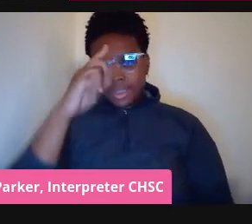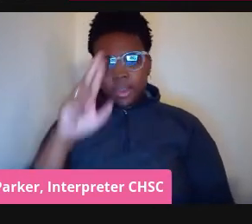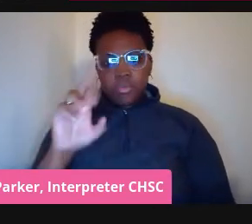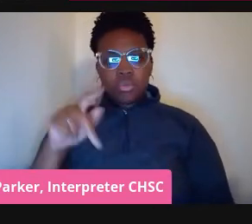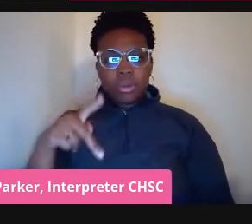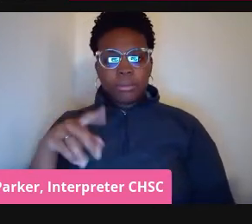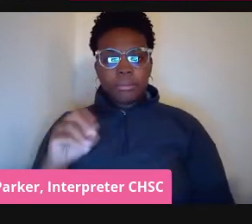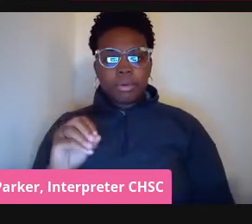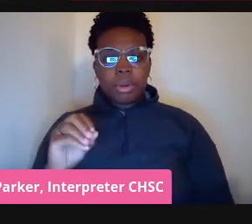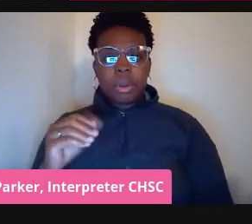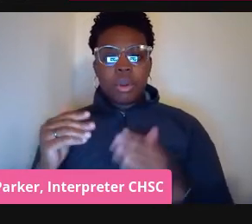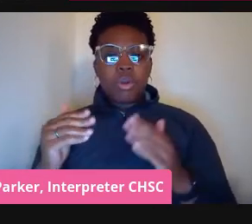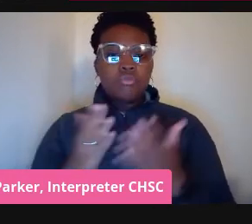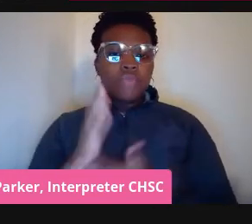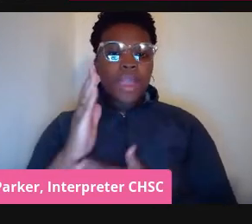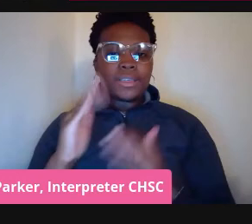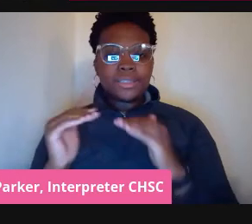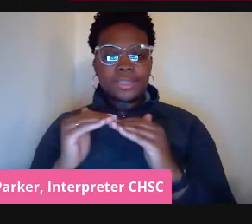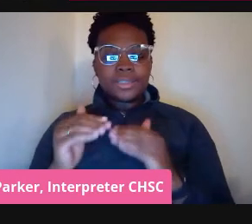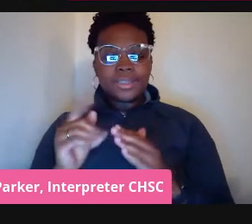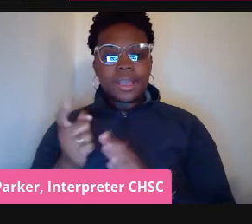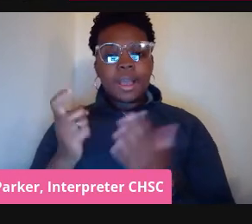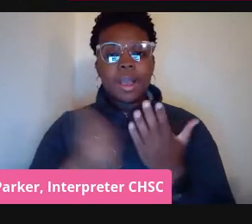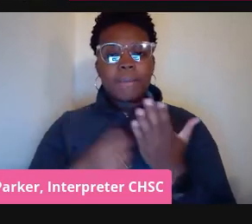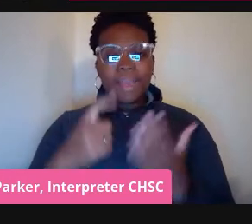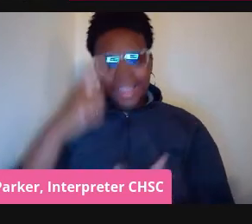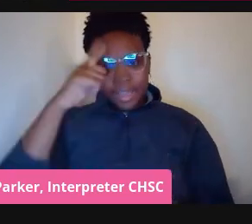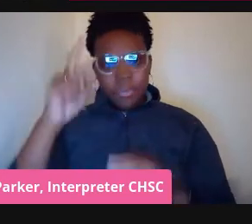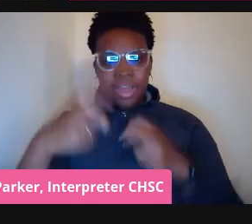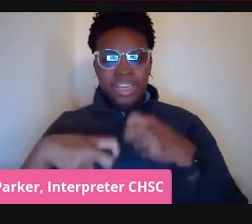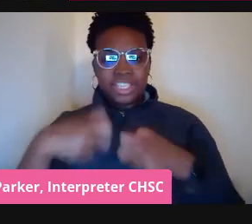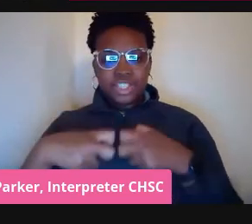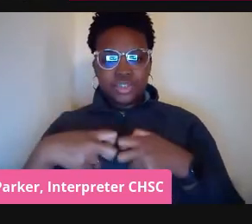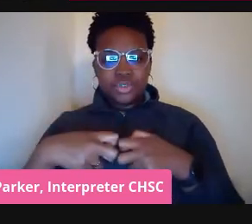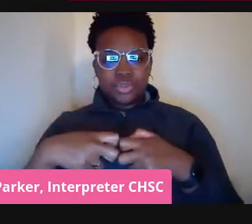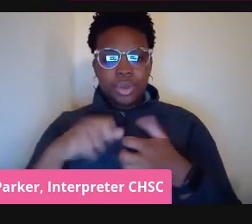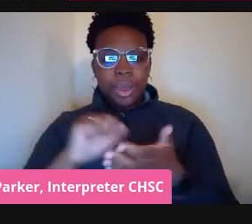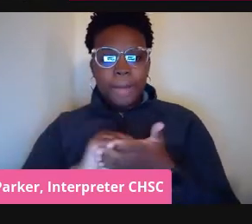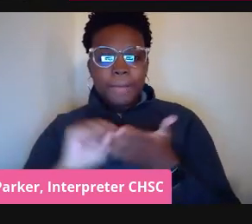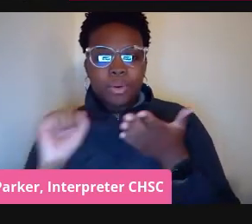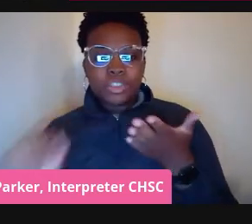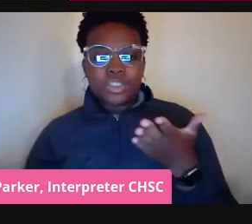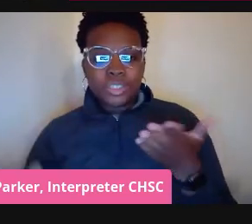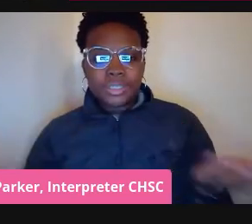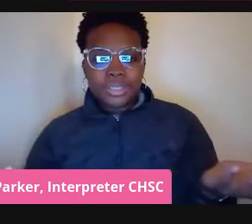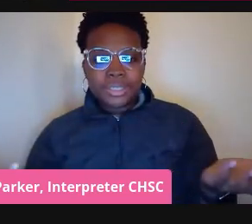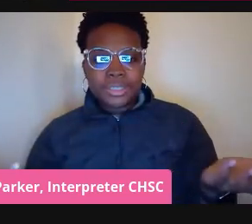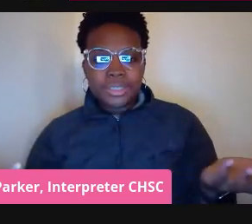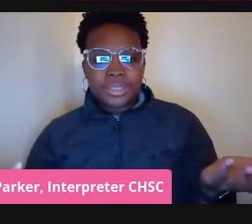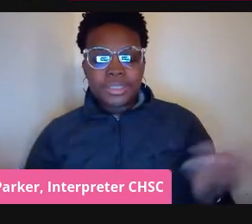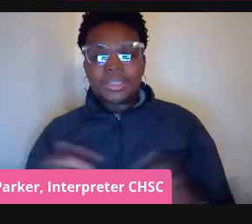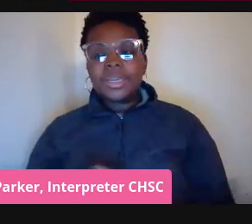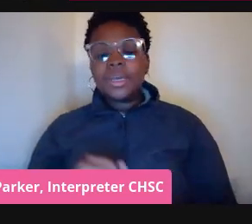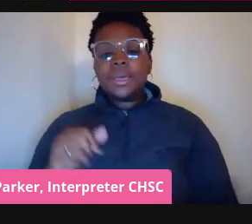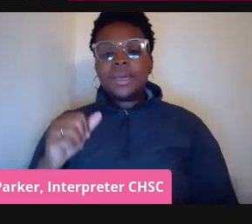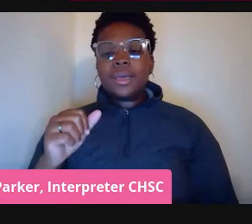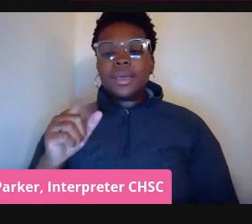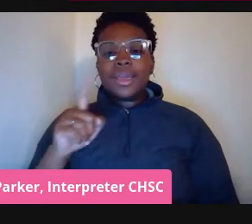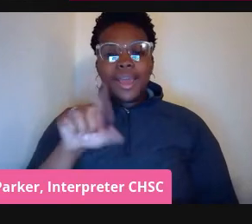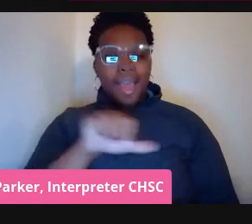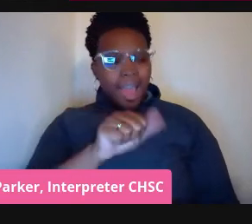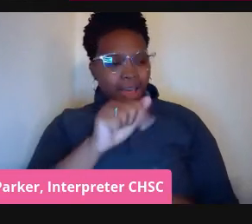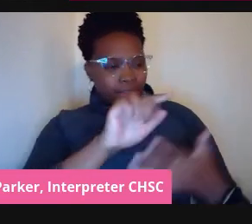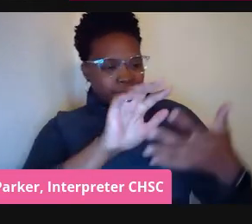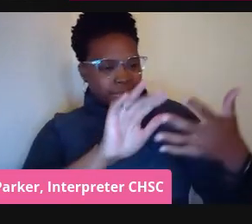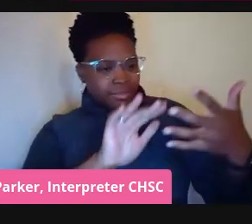reproductive justice, they automatically think about one issue, which is abortion, yeah. And it gets politicized. And yeah. They don't think about all the other things that people